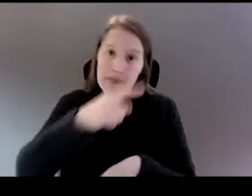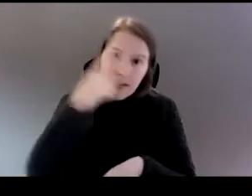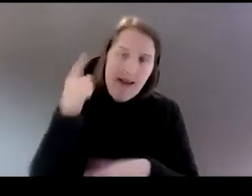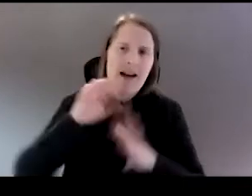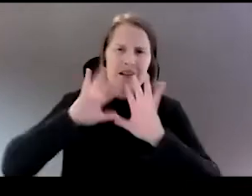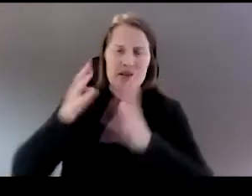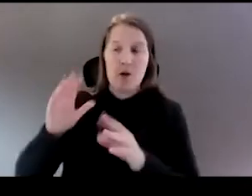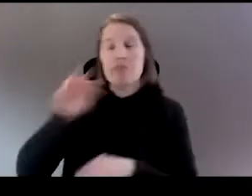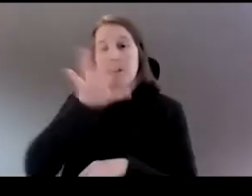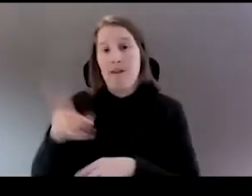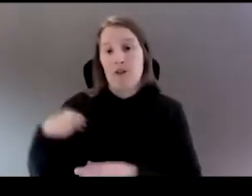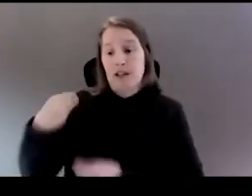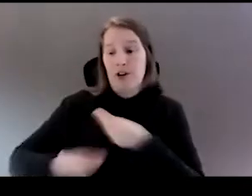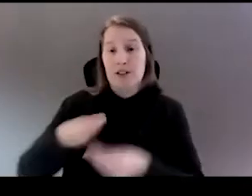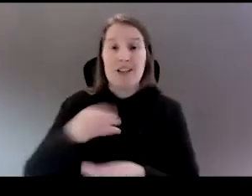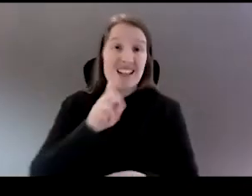we make such a